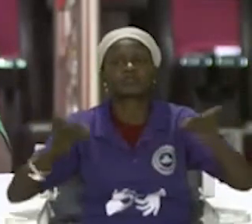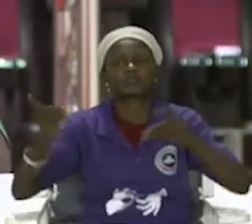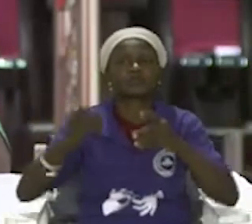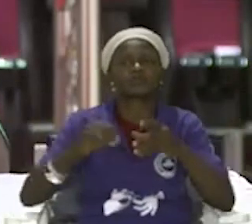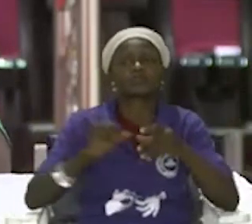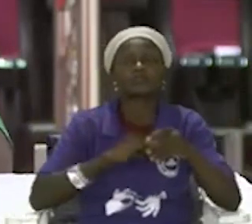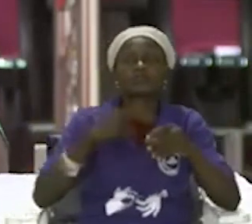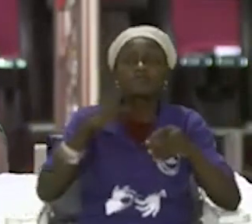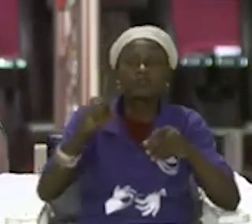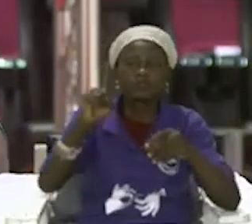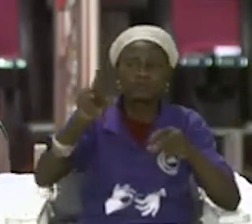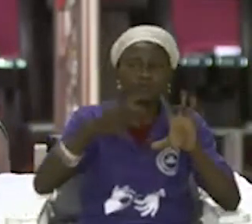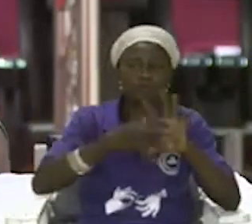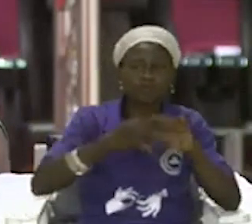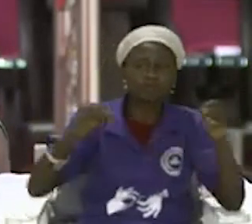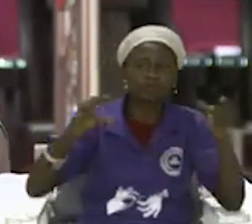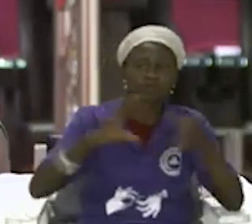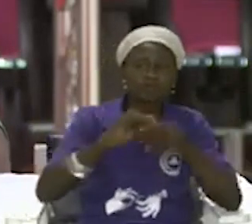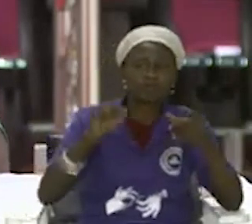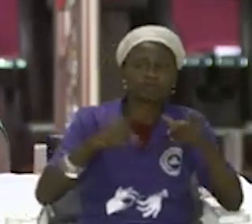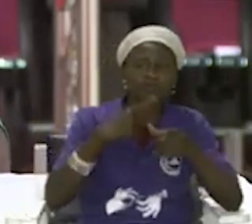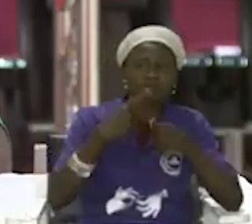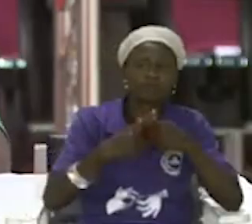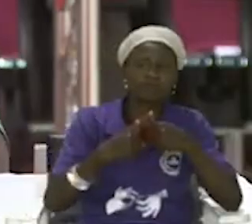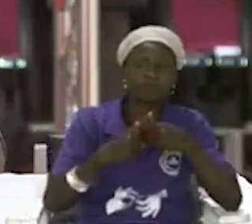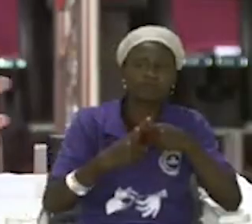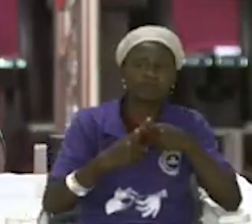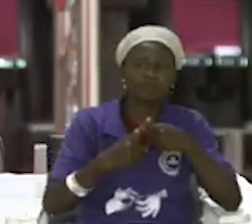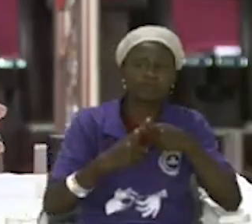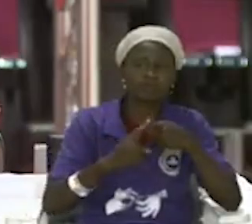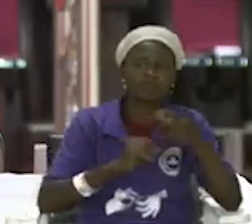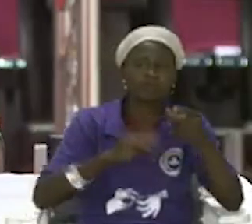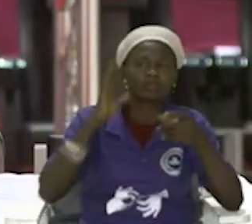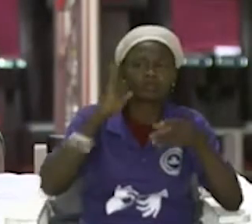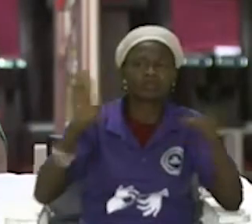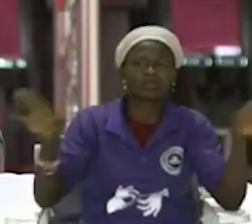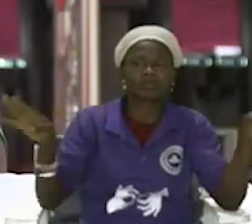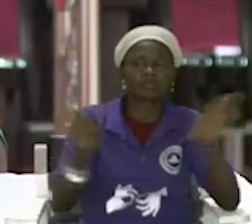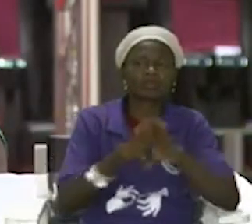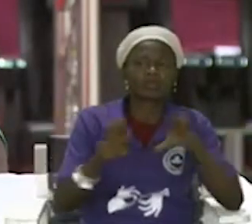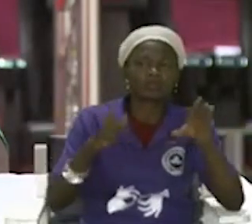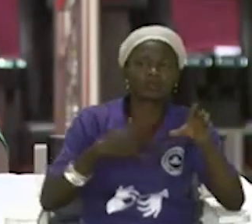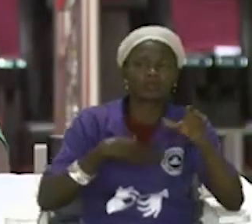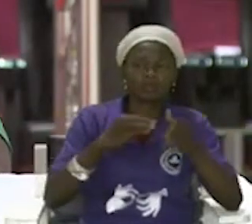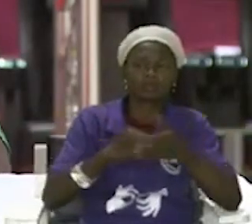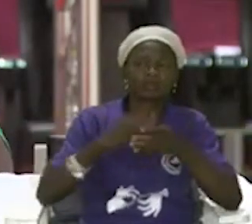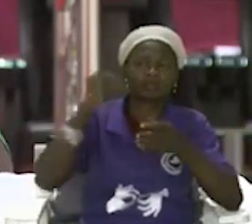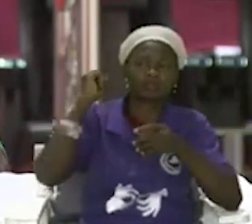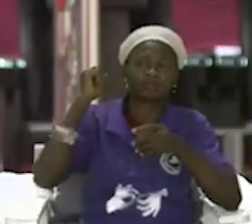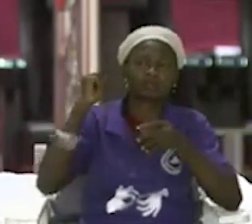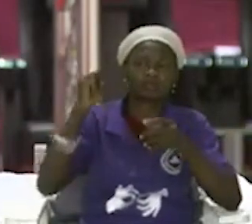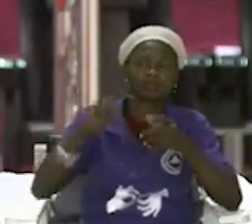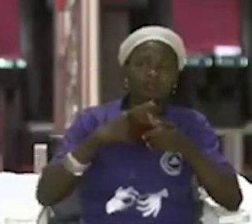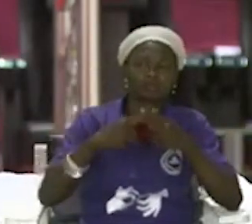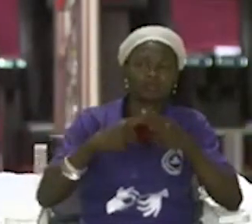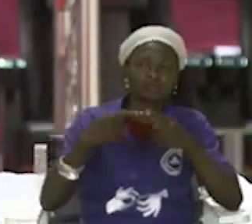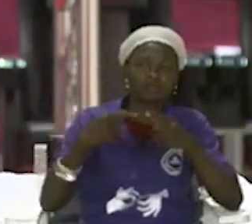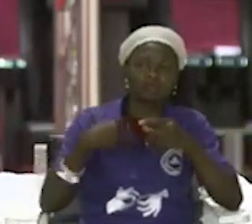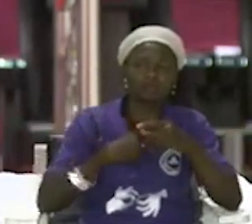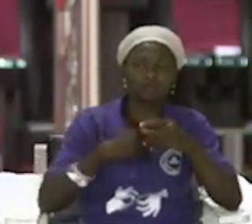will tell you one story, and I will close my own sermon so we can do